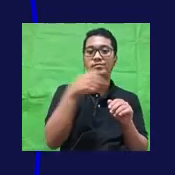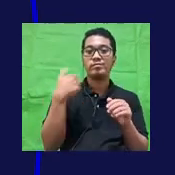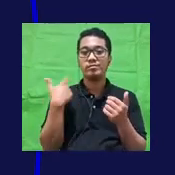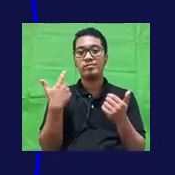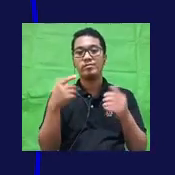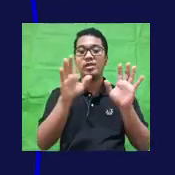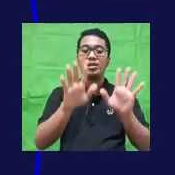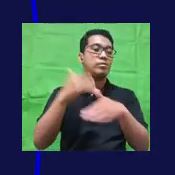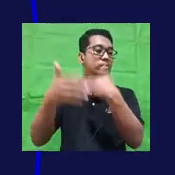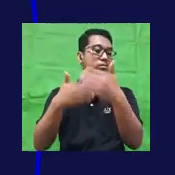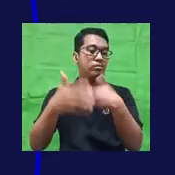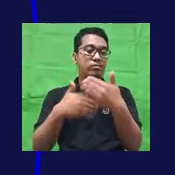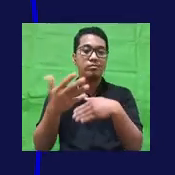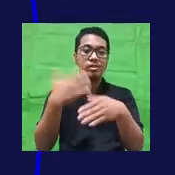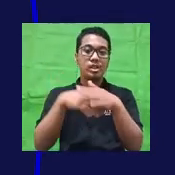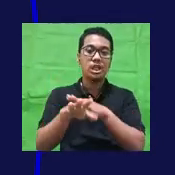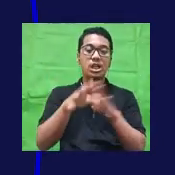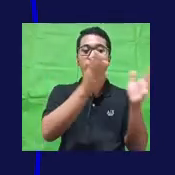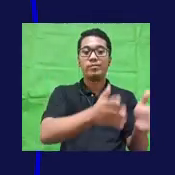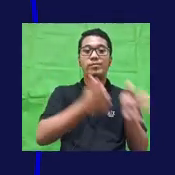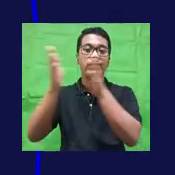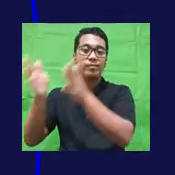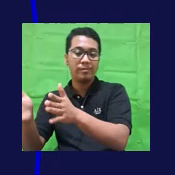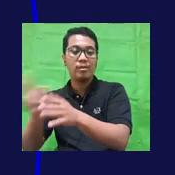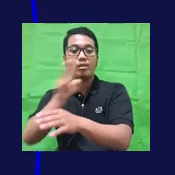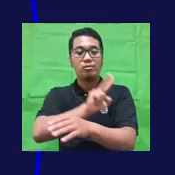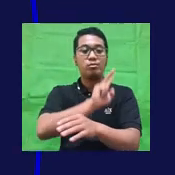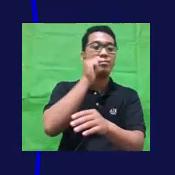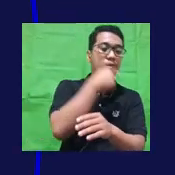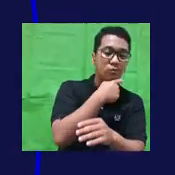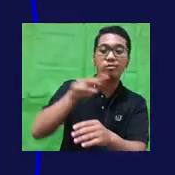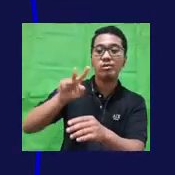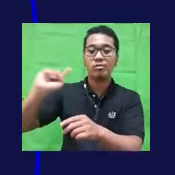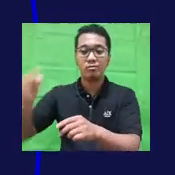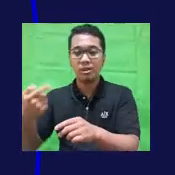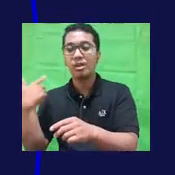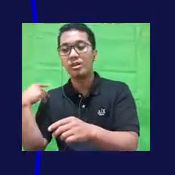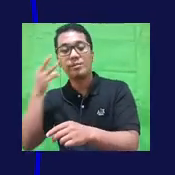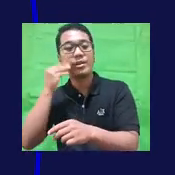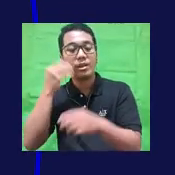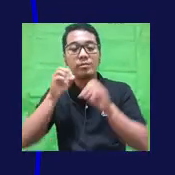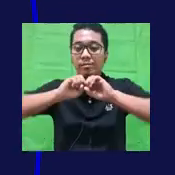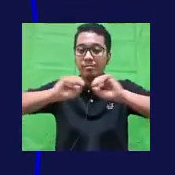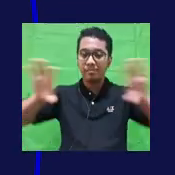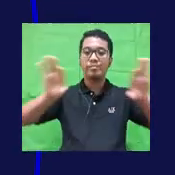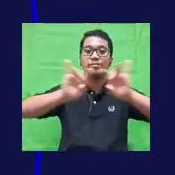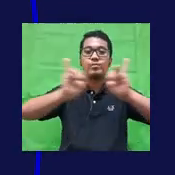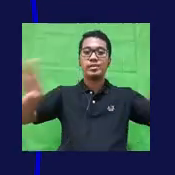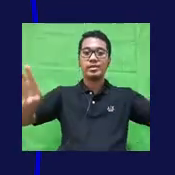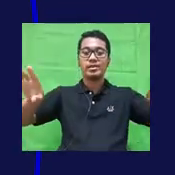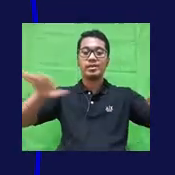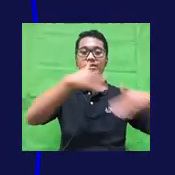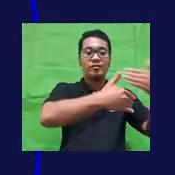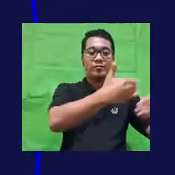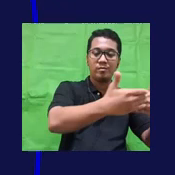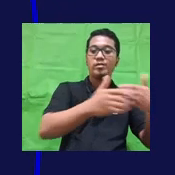For instance, this 2 weeks residency I did, it was quite intense. It was a learning process that had no